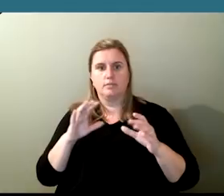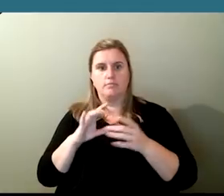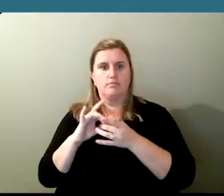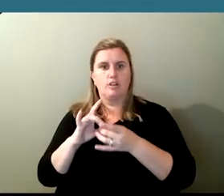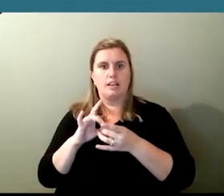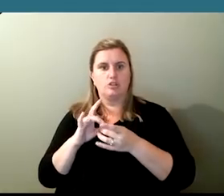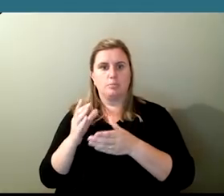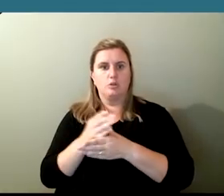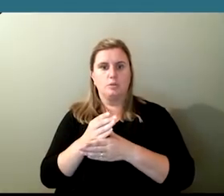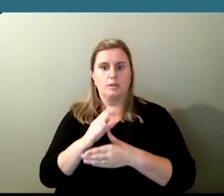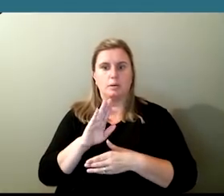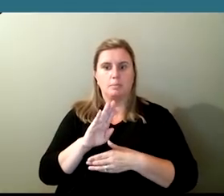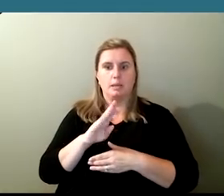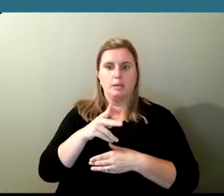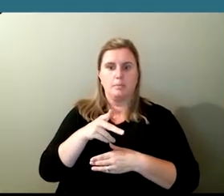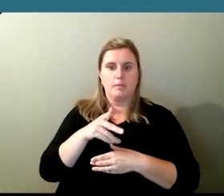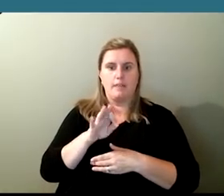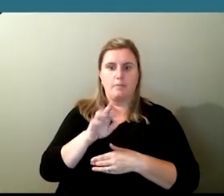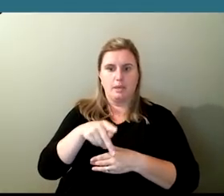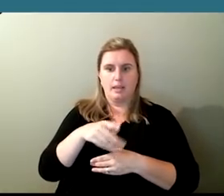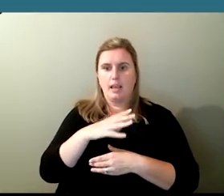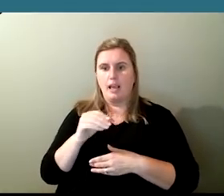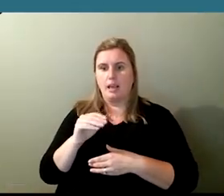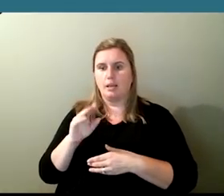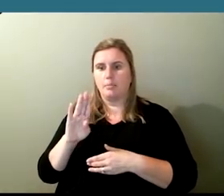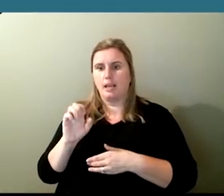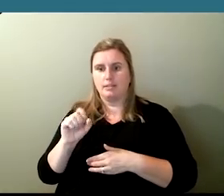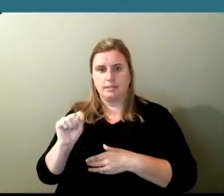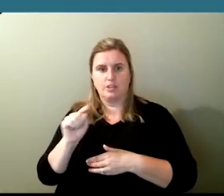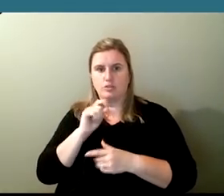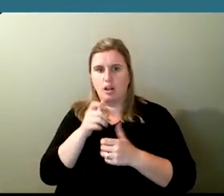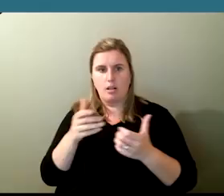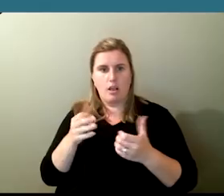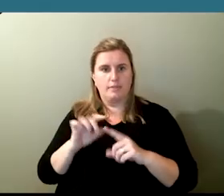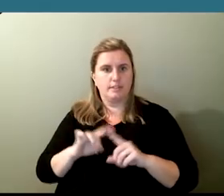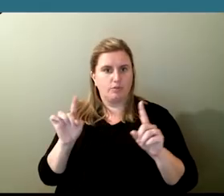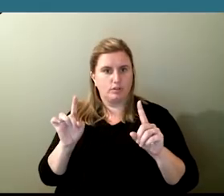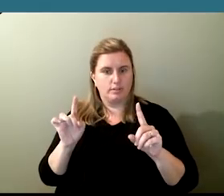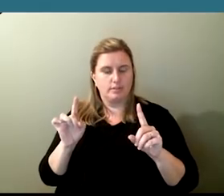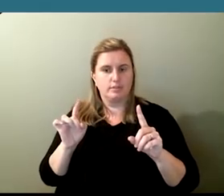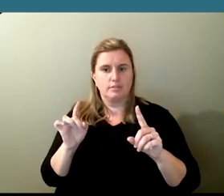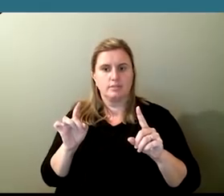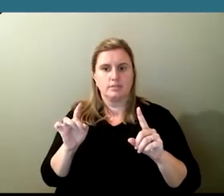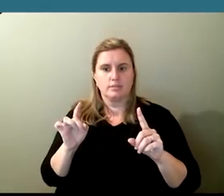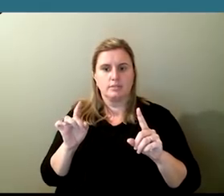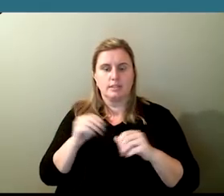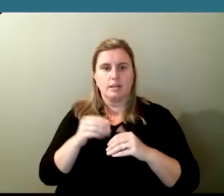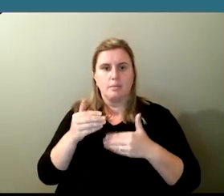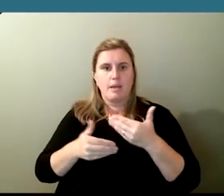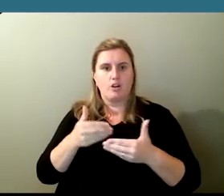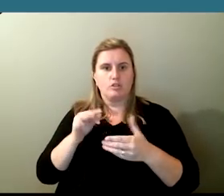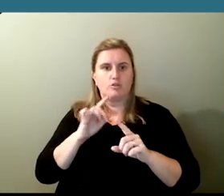between BPF and BST, and of course our target behaviors, in that there is not a lot of difference in patterns of